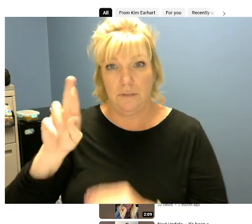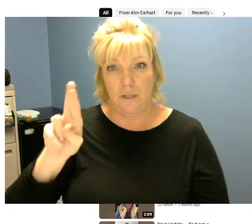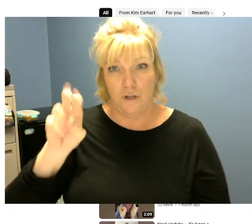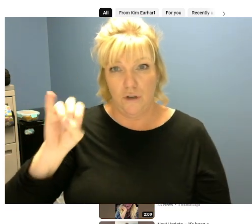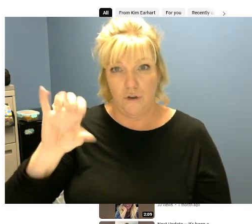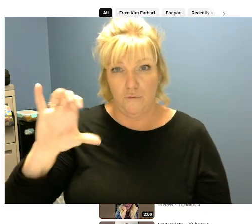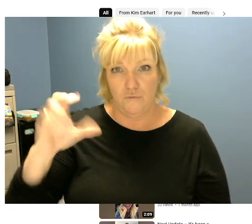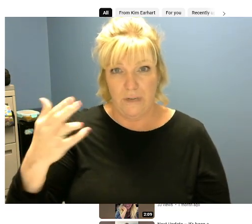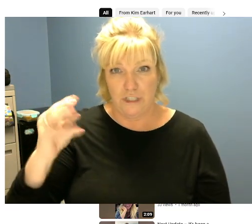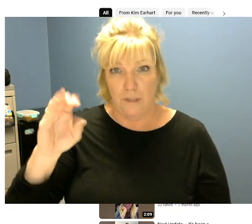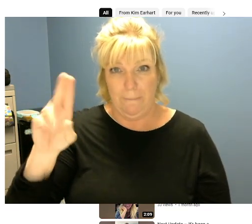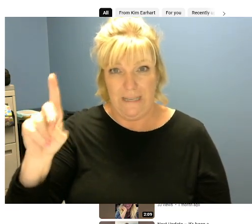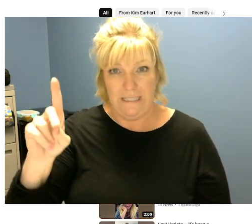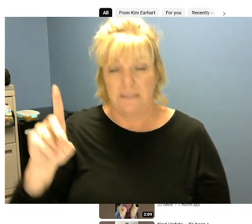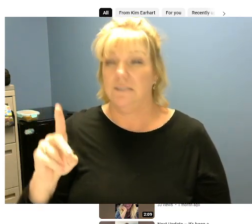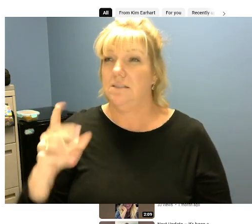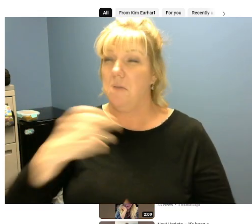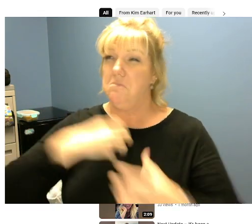want to eat.